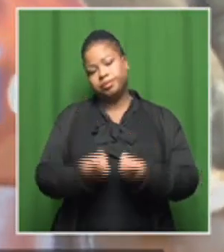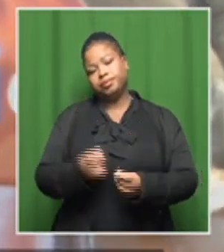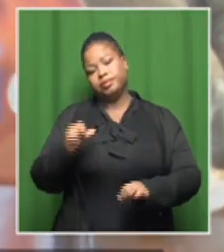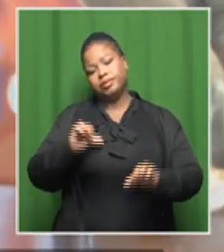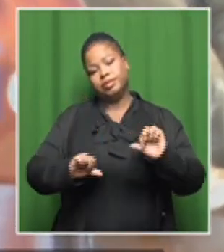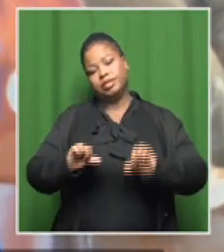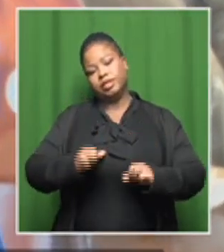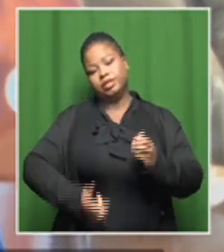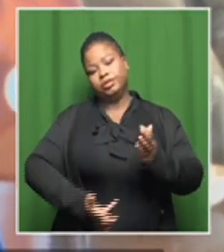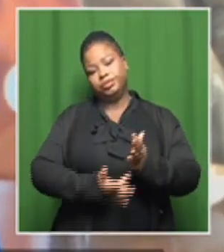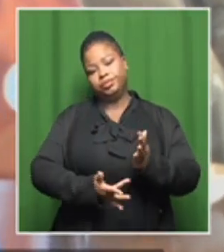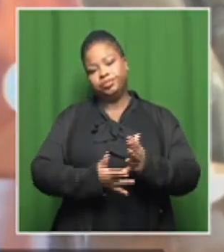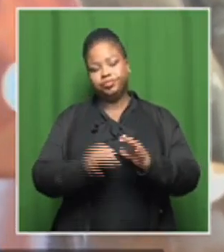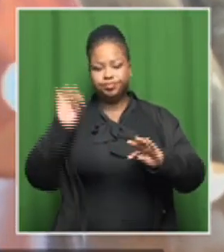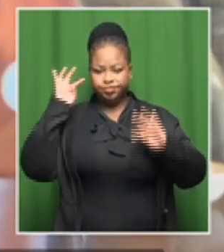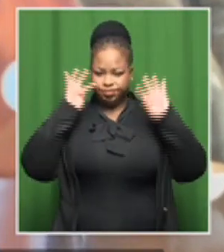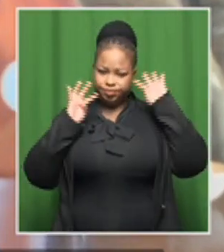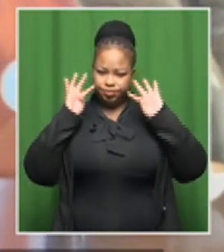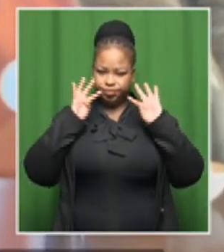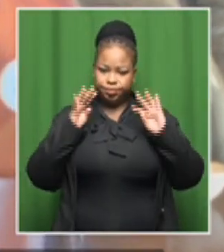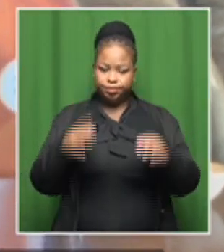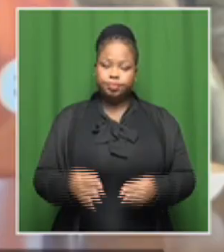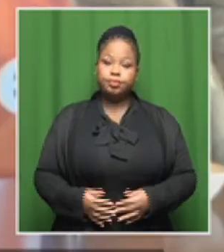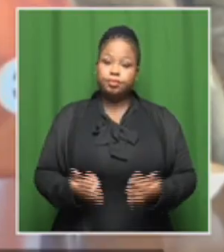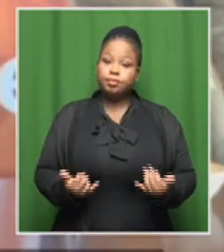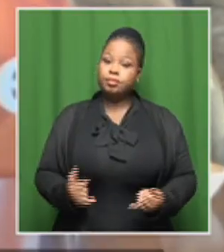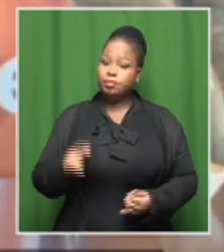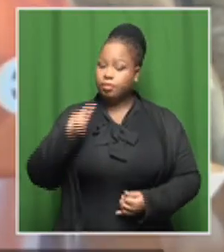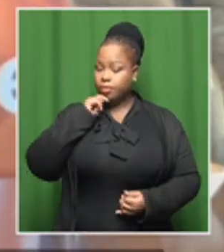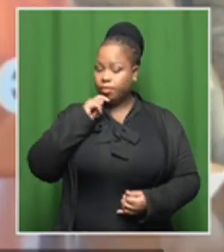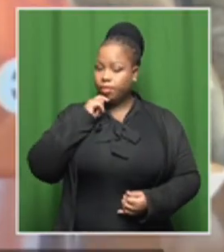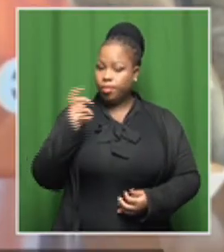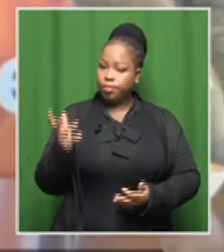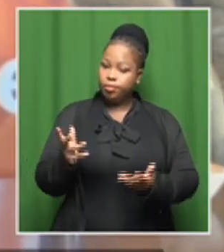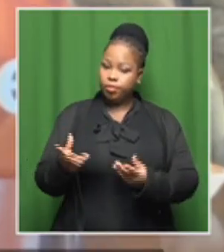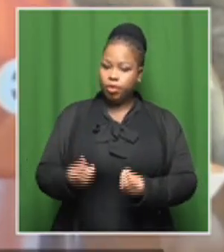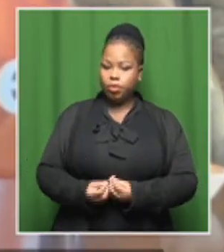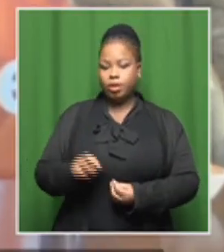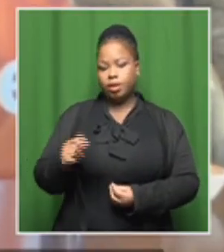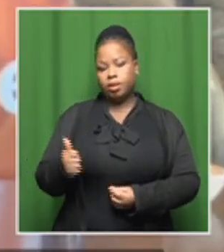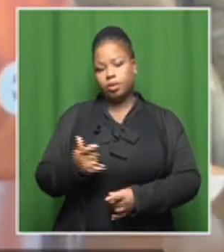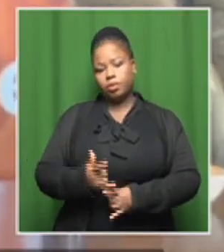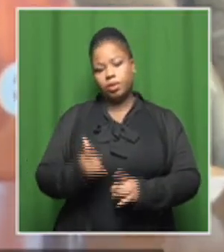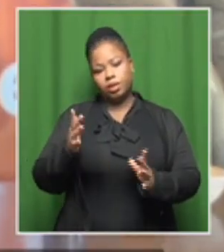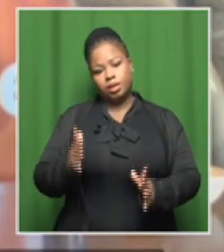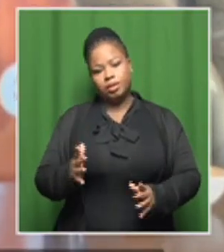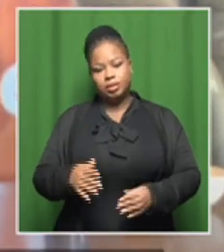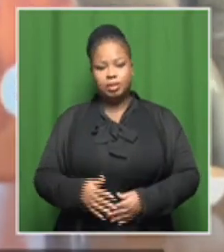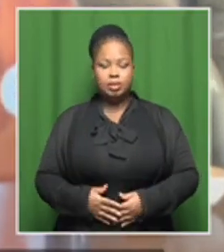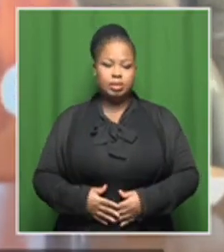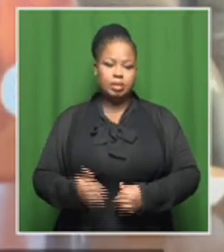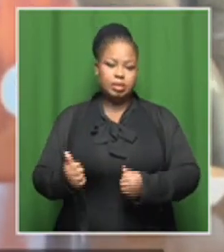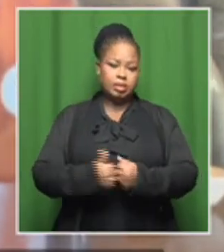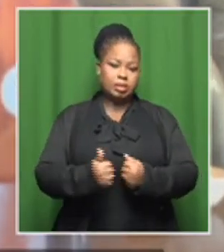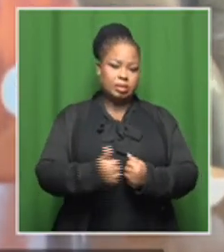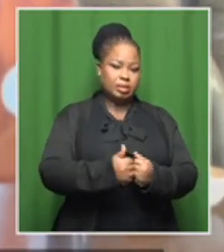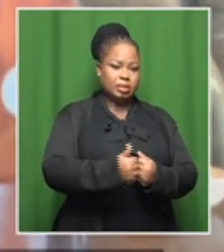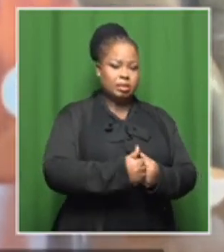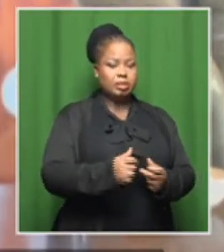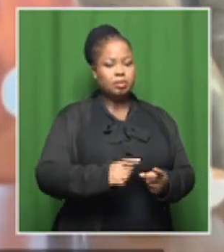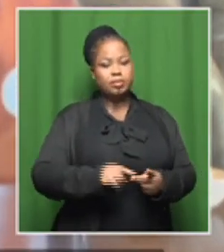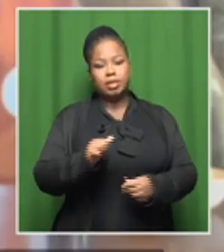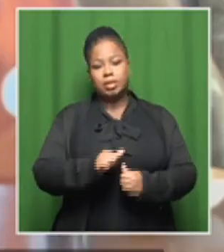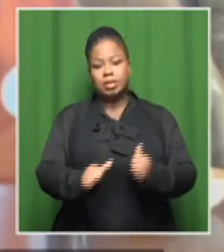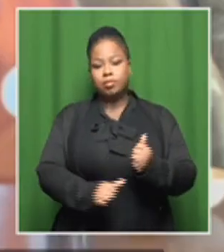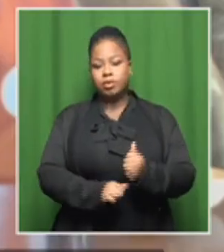and Innovation. And we are this morning going to speak to some of the winners, some of the stakeholders. The Deputy